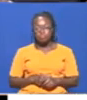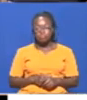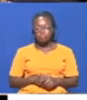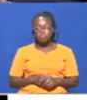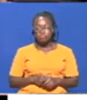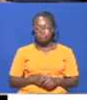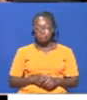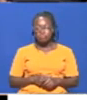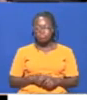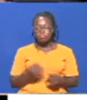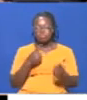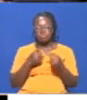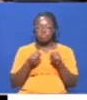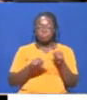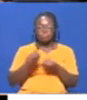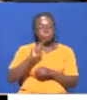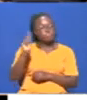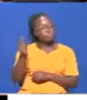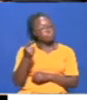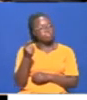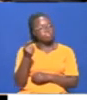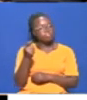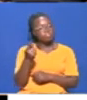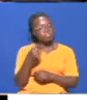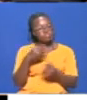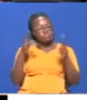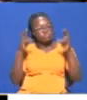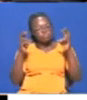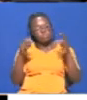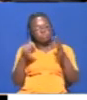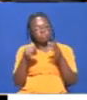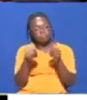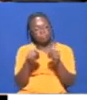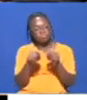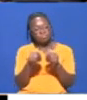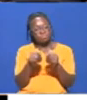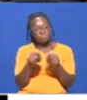you talk about Kenya, we have an issue when it comes to